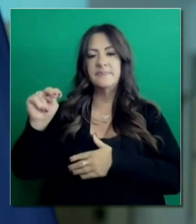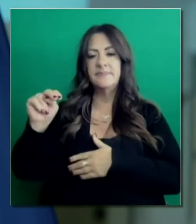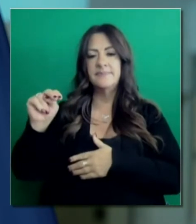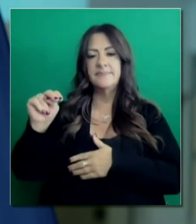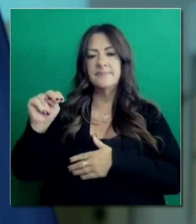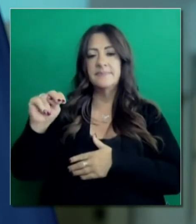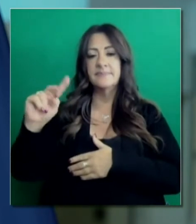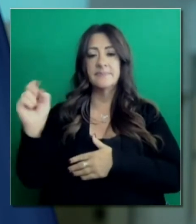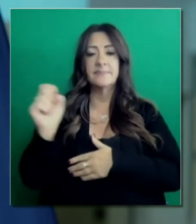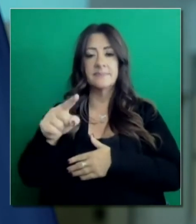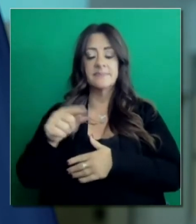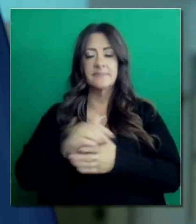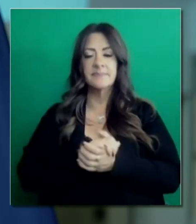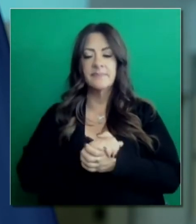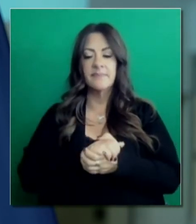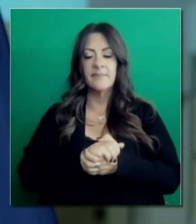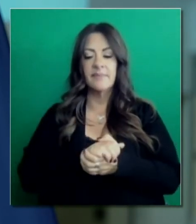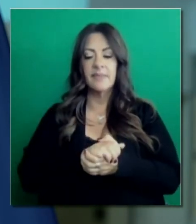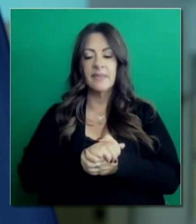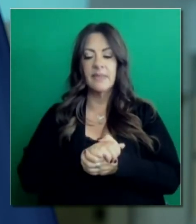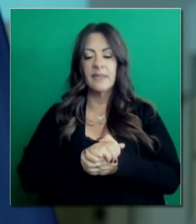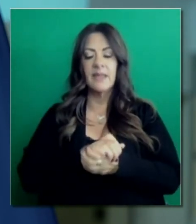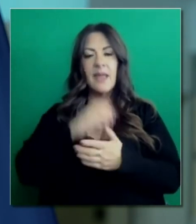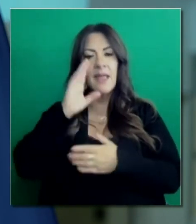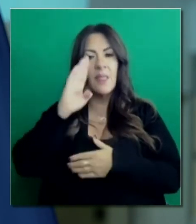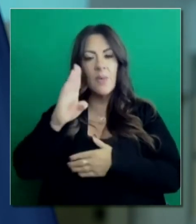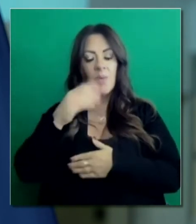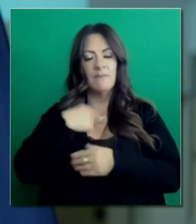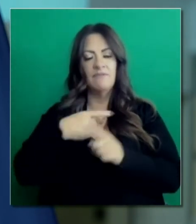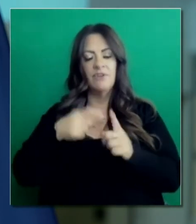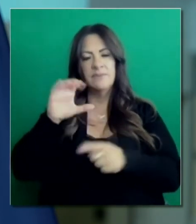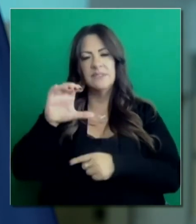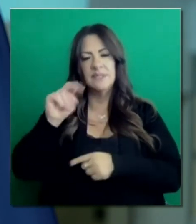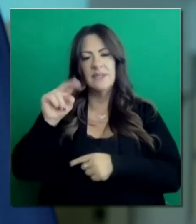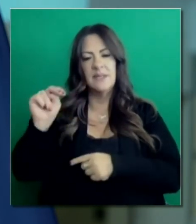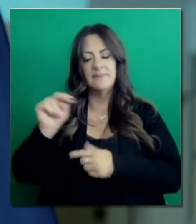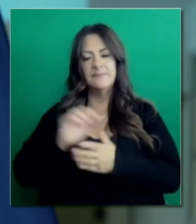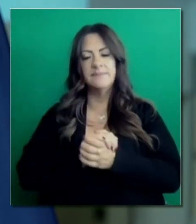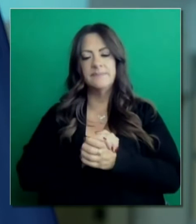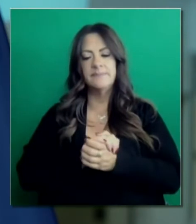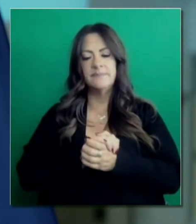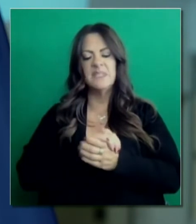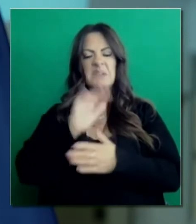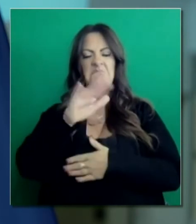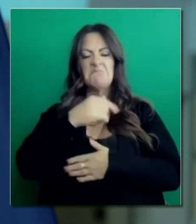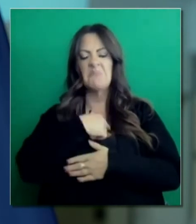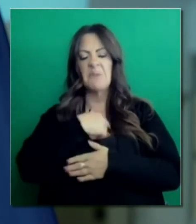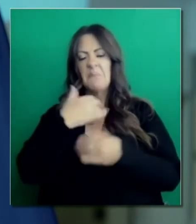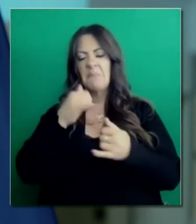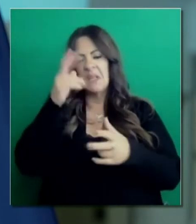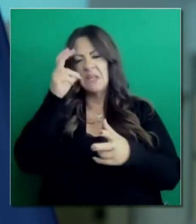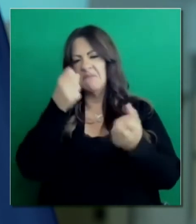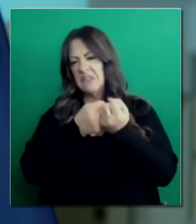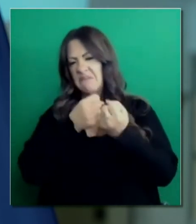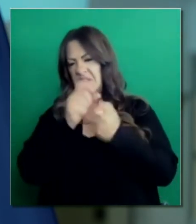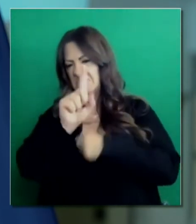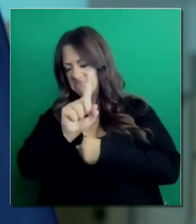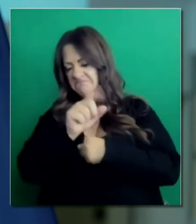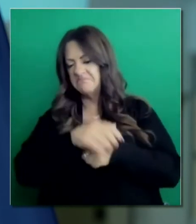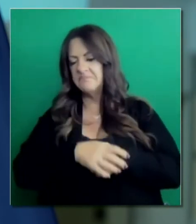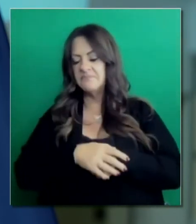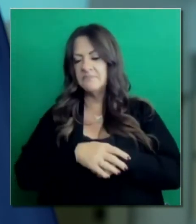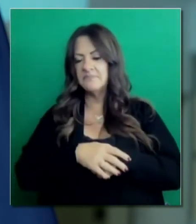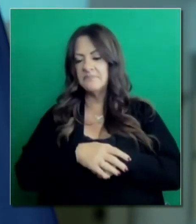Hi, Governor. It's Stephanie Elam from CNN to ask this basically a devil's advocate question here. And that's the fact that there's been